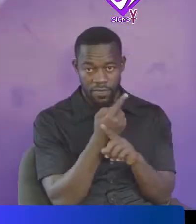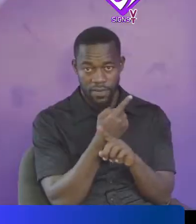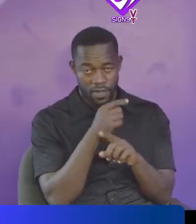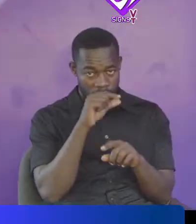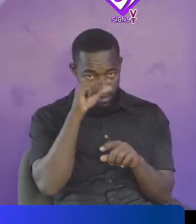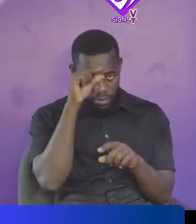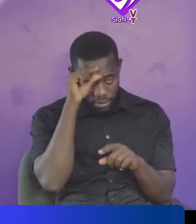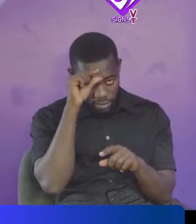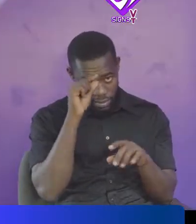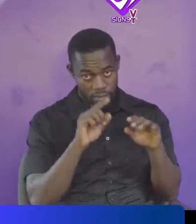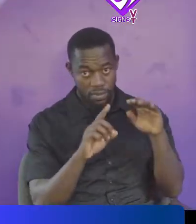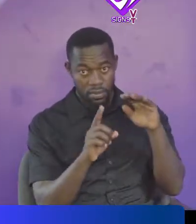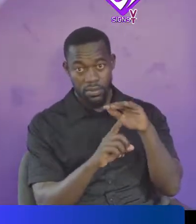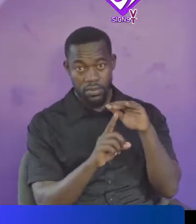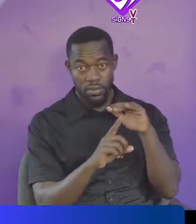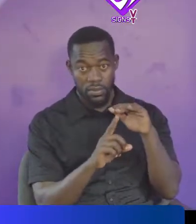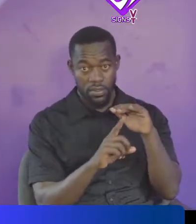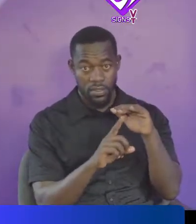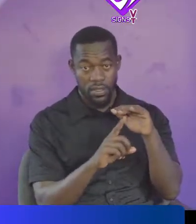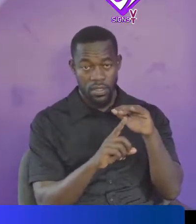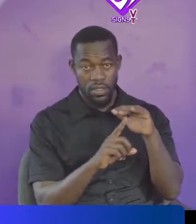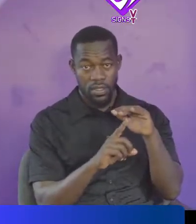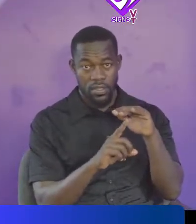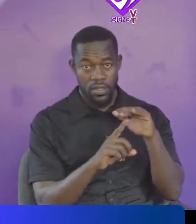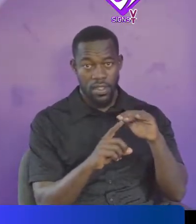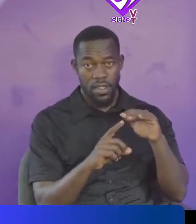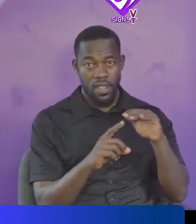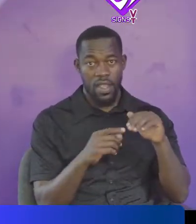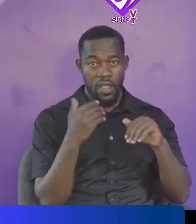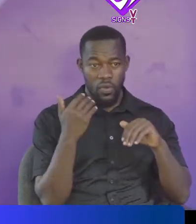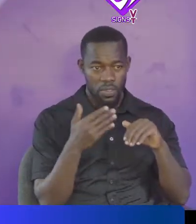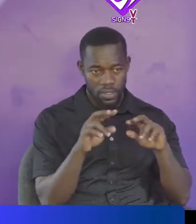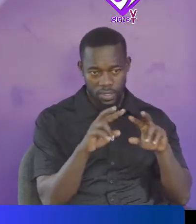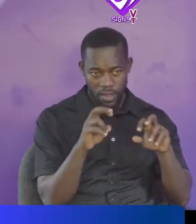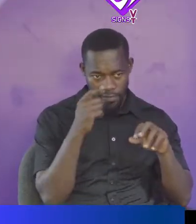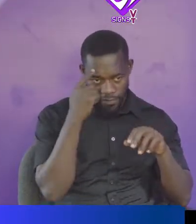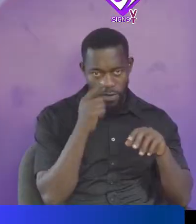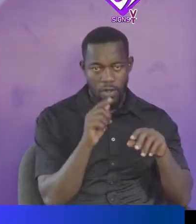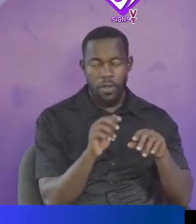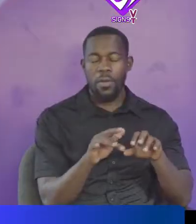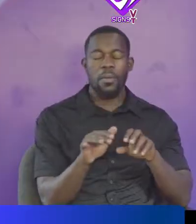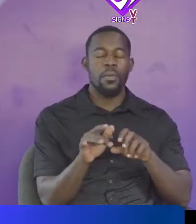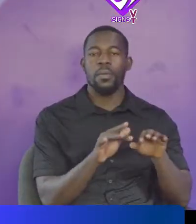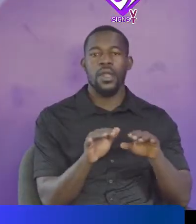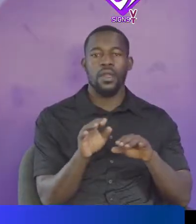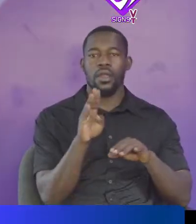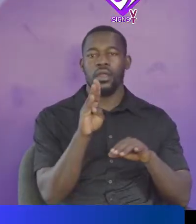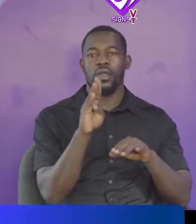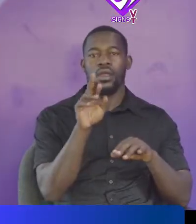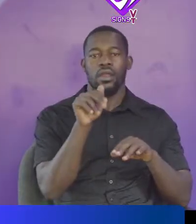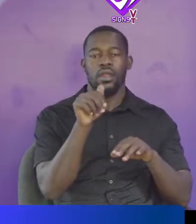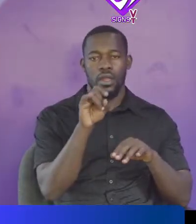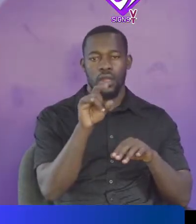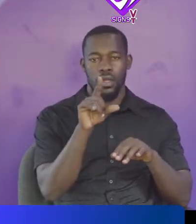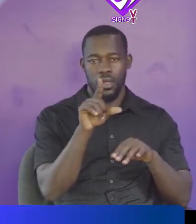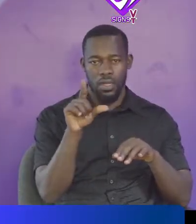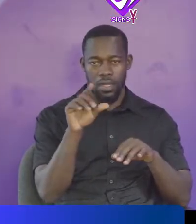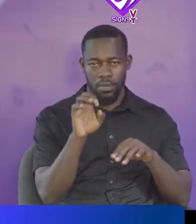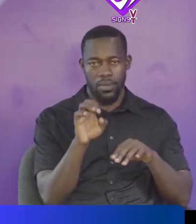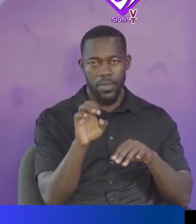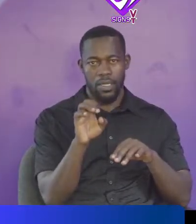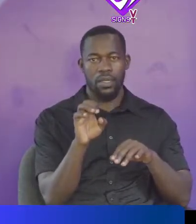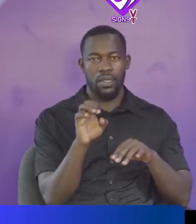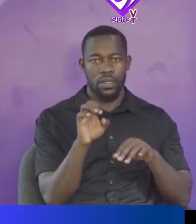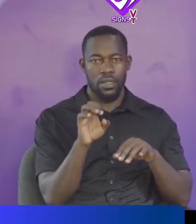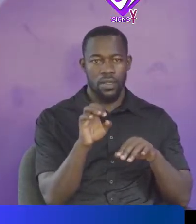to acquire that material and bring it back to the archives for preservation, I normally go for the first thing first. Has it been